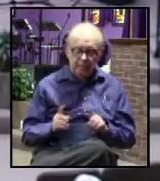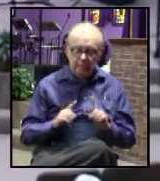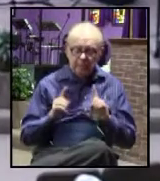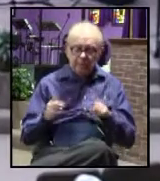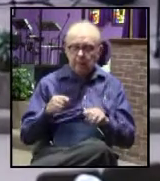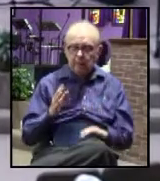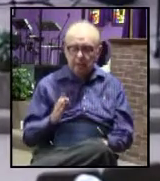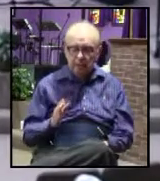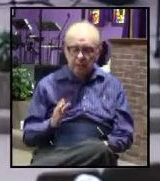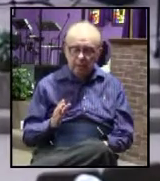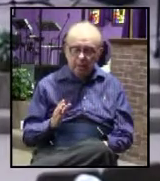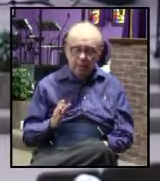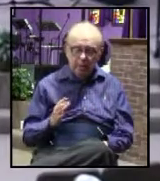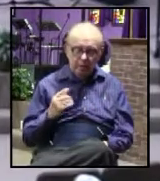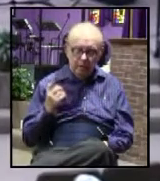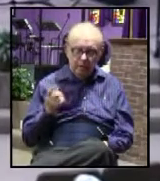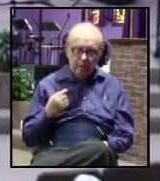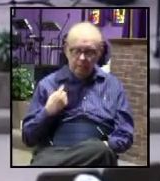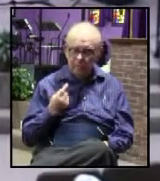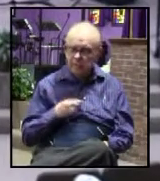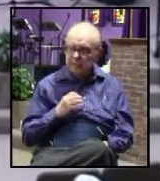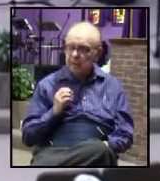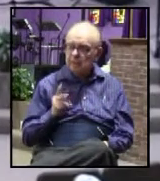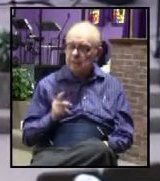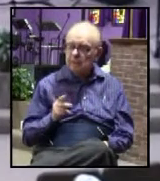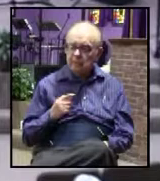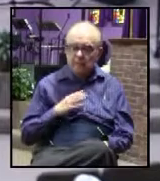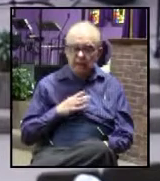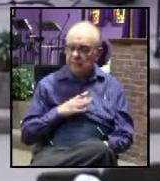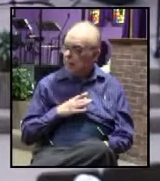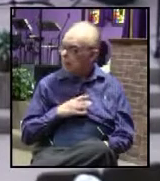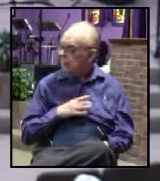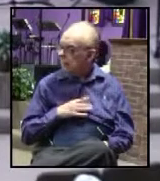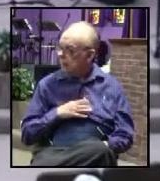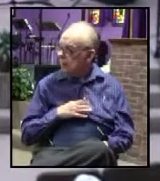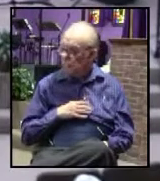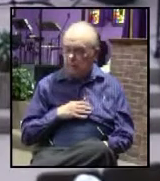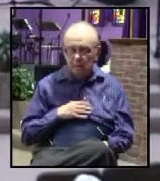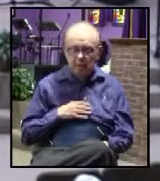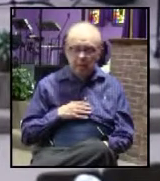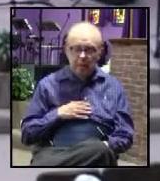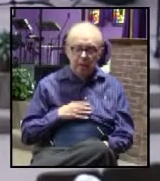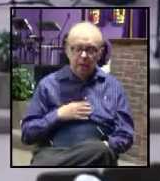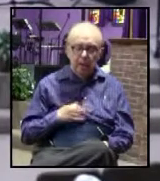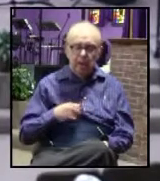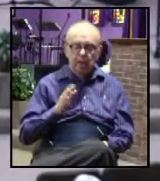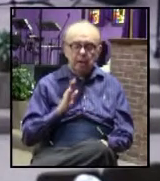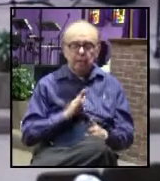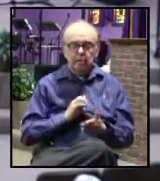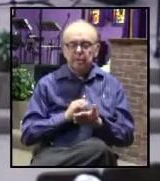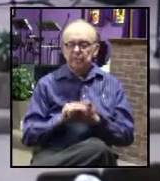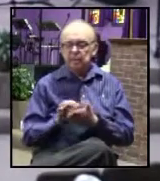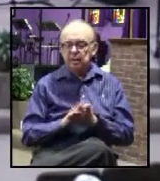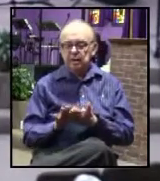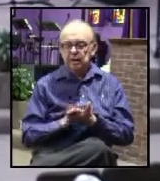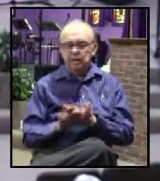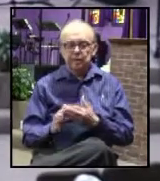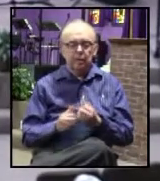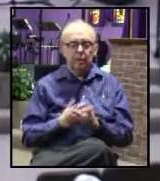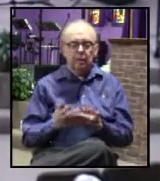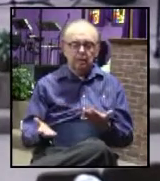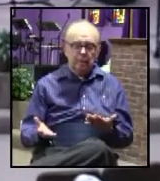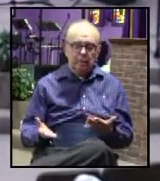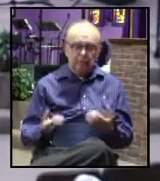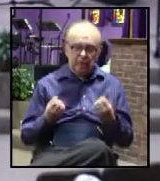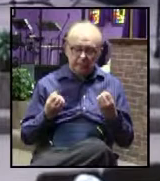come to God, a lot of times we think, we're okay, I'm fine. And he scrubs us deep down inside and there's a lot of junk